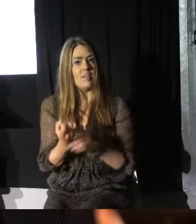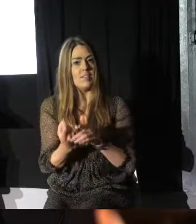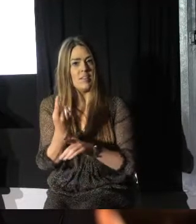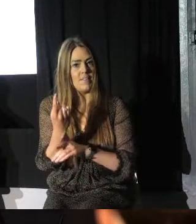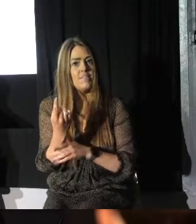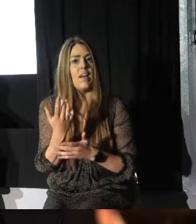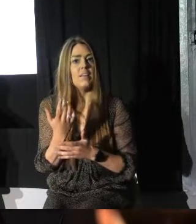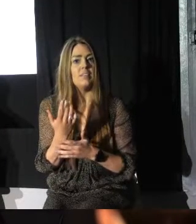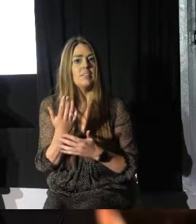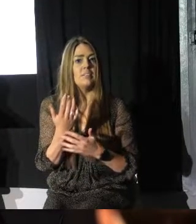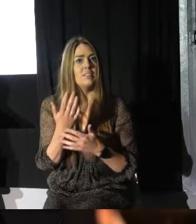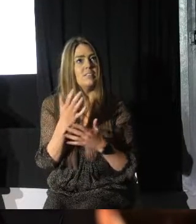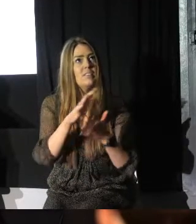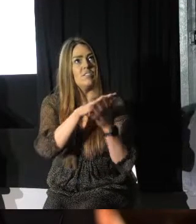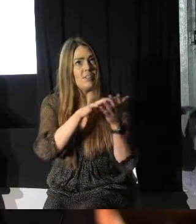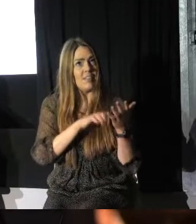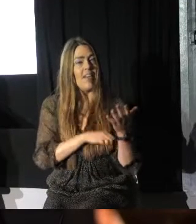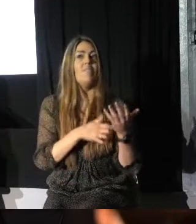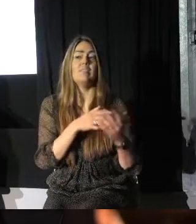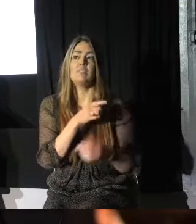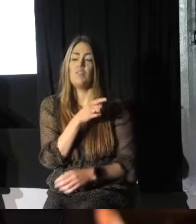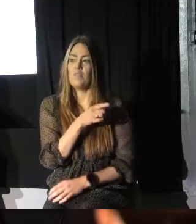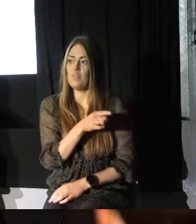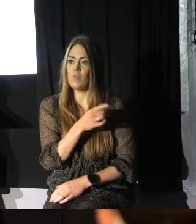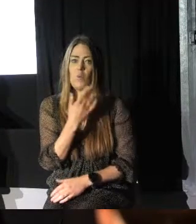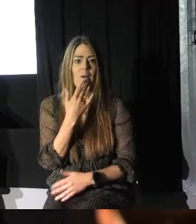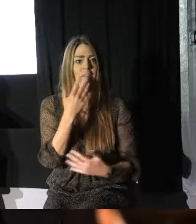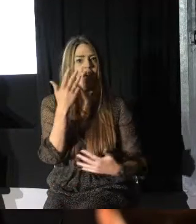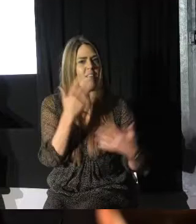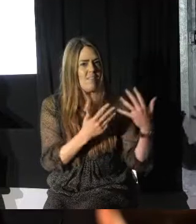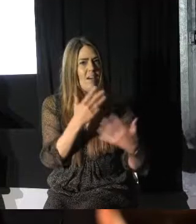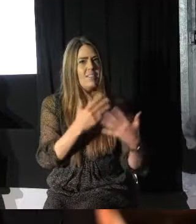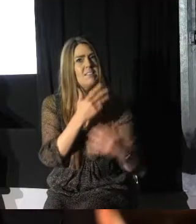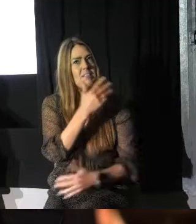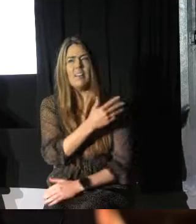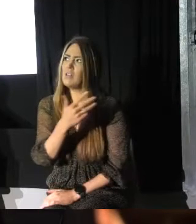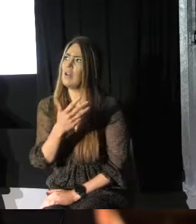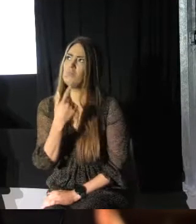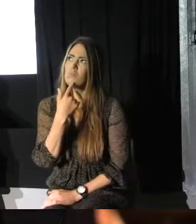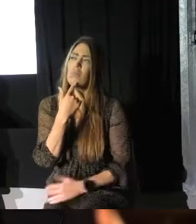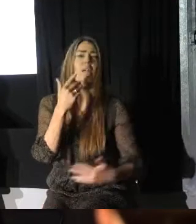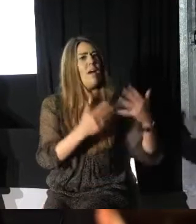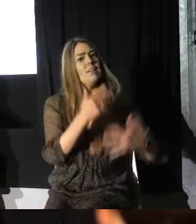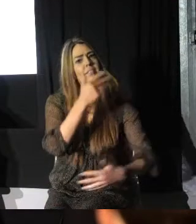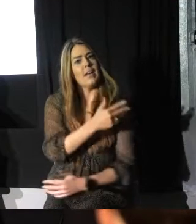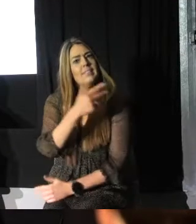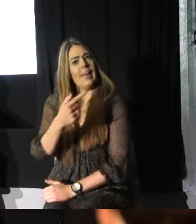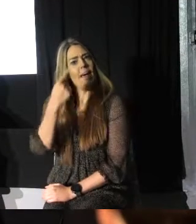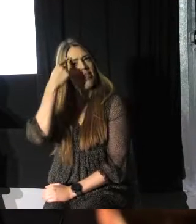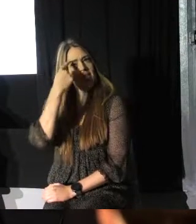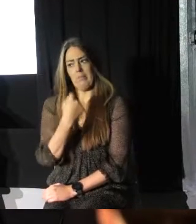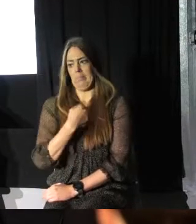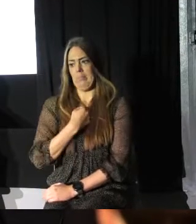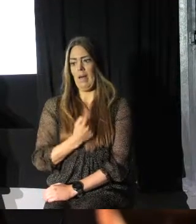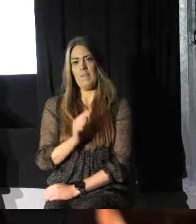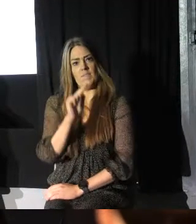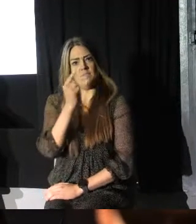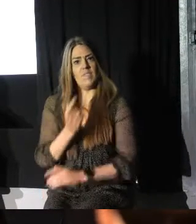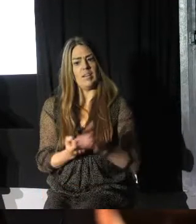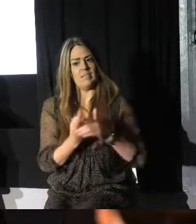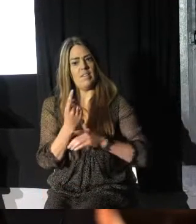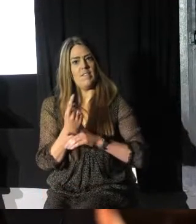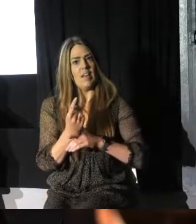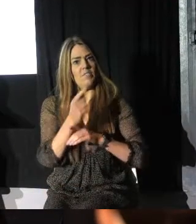old racist bastard in 1999, 1998 even, I think it might have been. And there